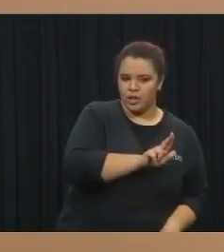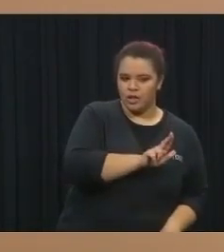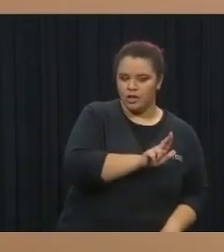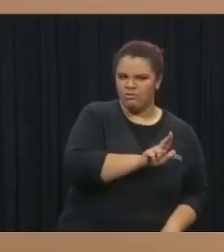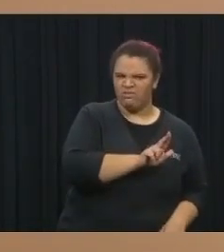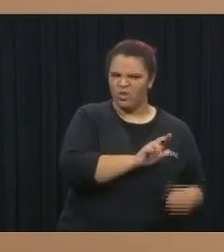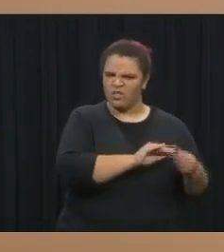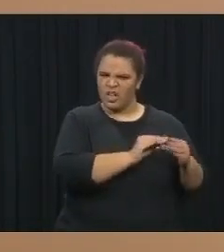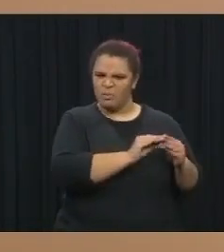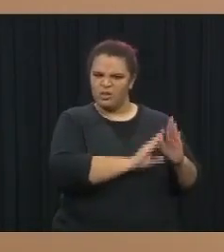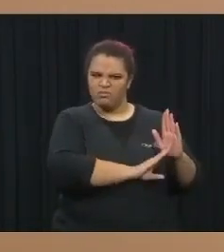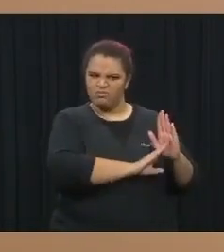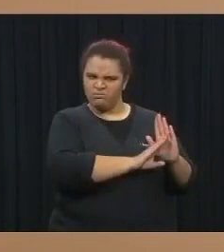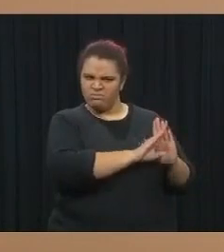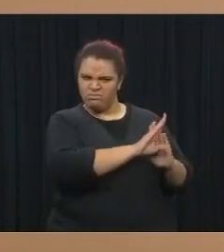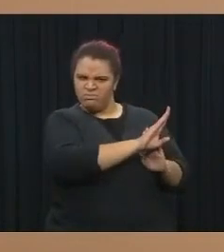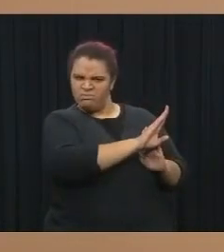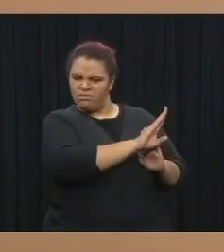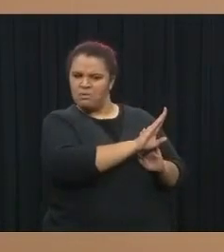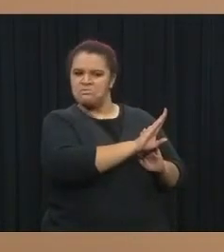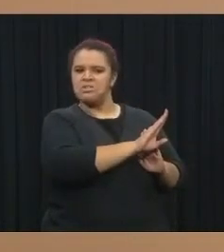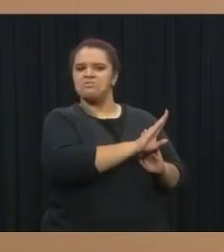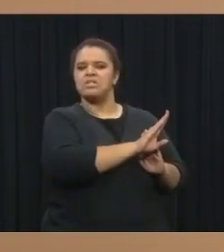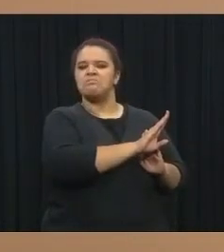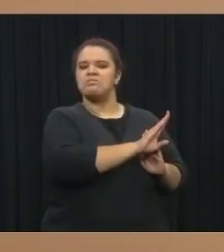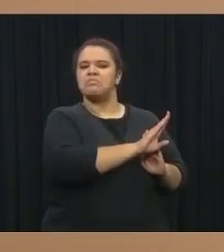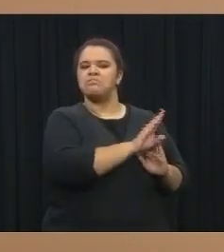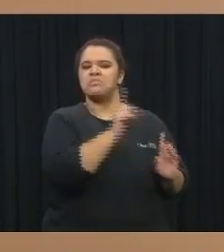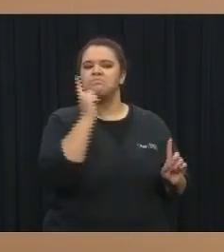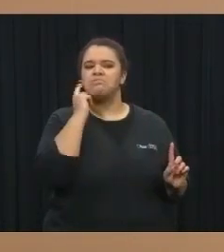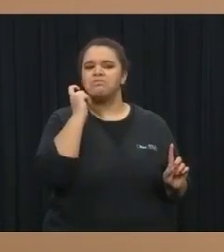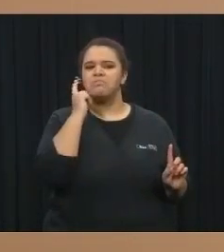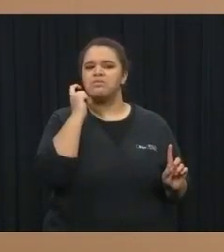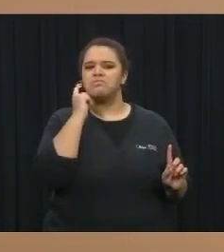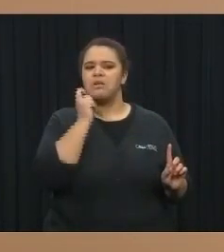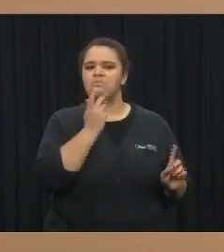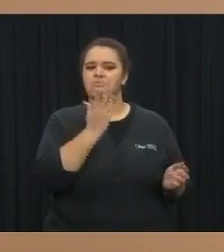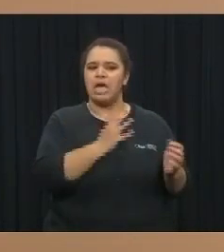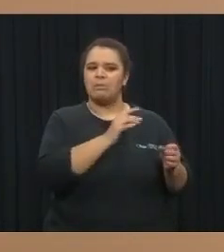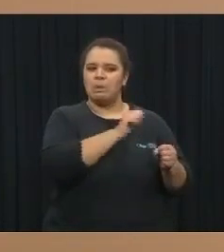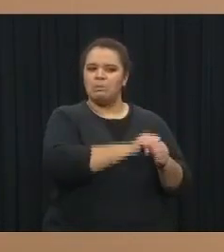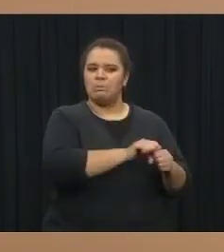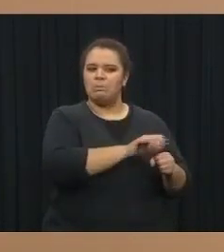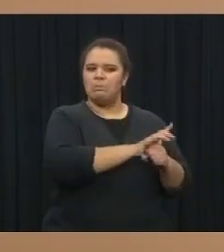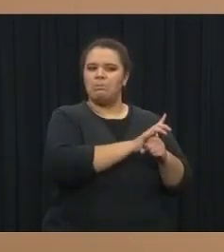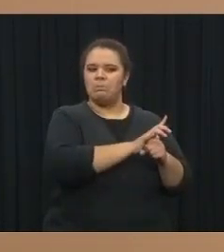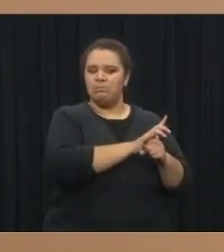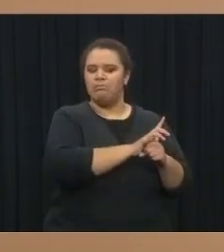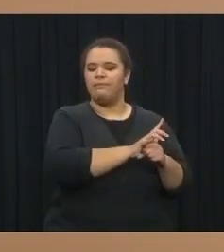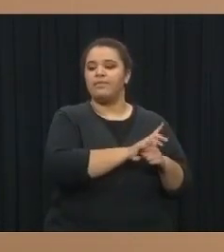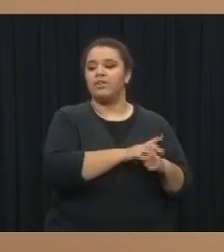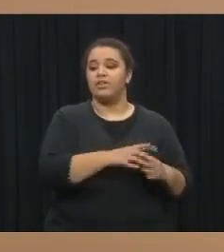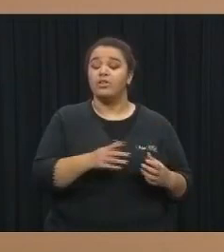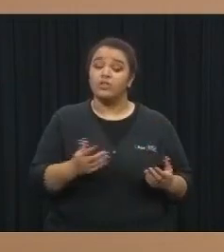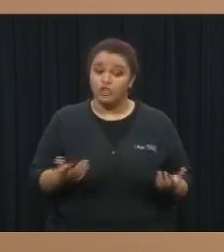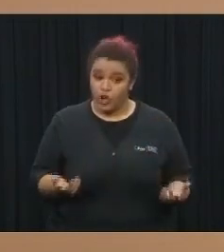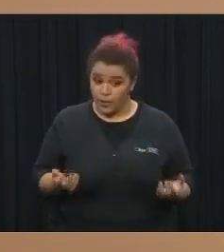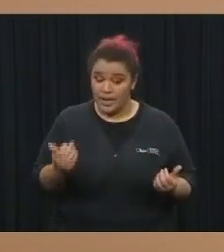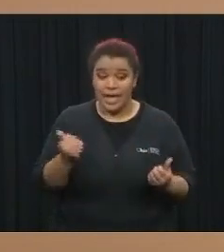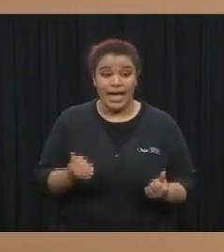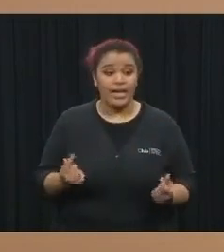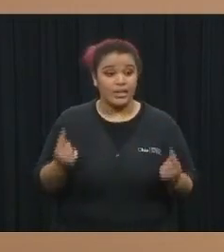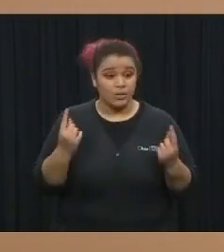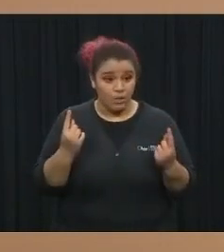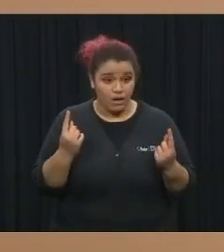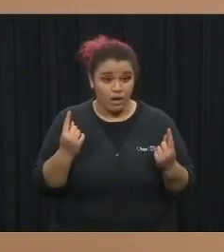COVID-19, it's why it's so important. I really want anyone in primary care that can be treating people at home